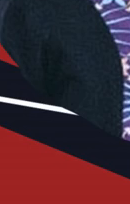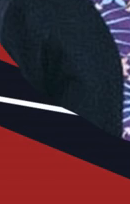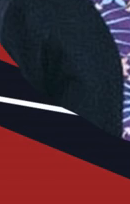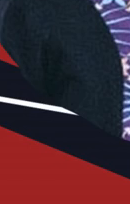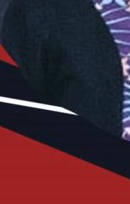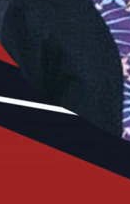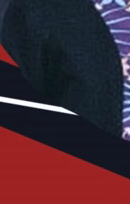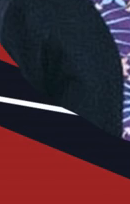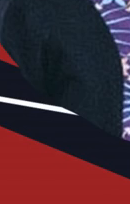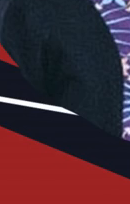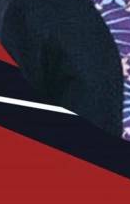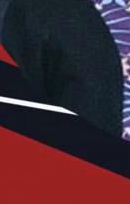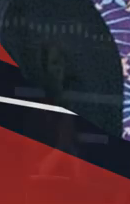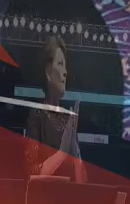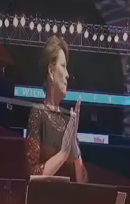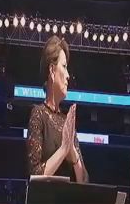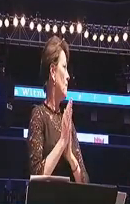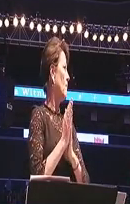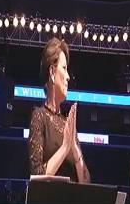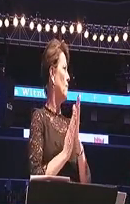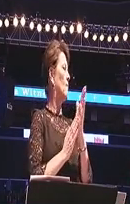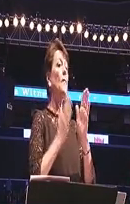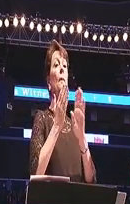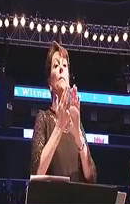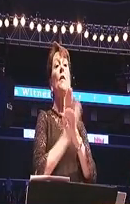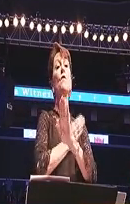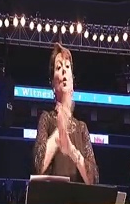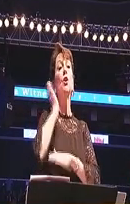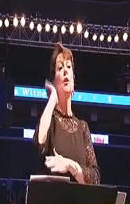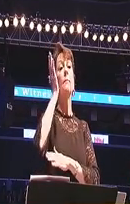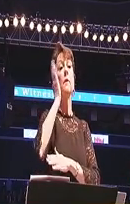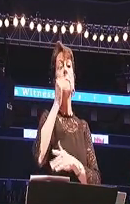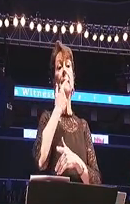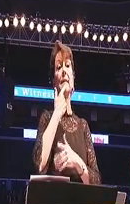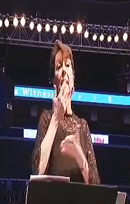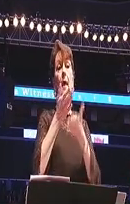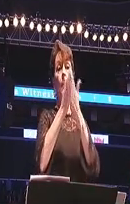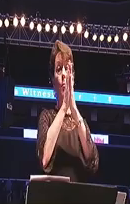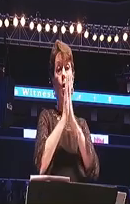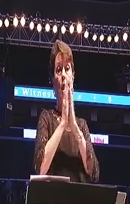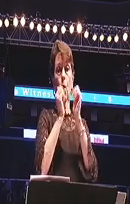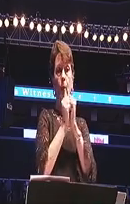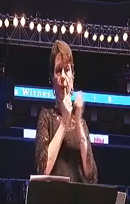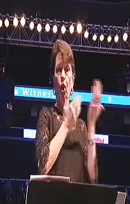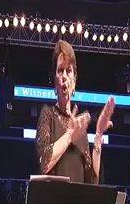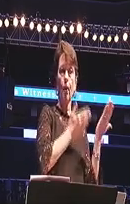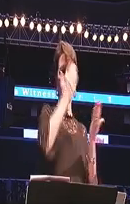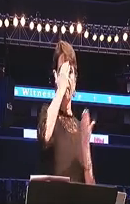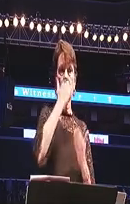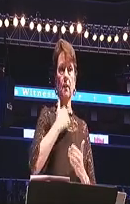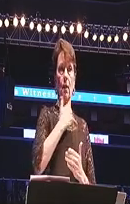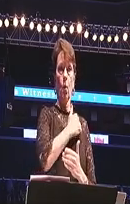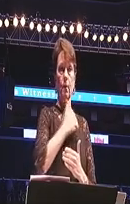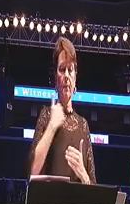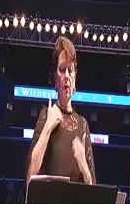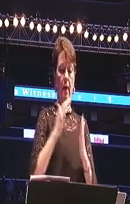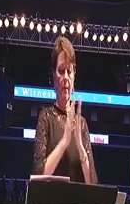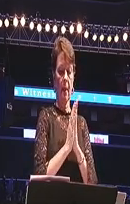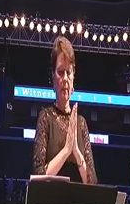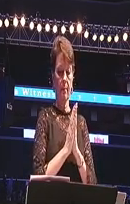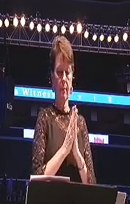Okay, so before she speaks, we'll just say a prayer with her this morning. So in the name of the Father, and the Son, and the Holy